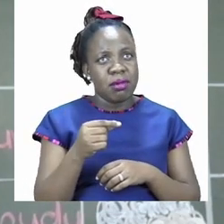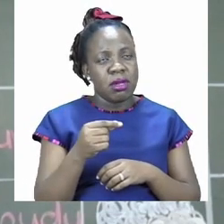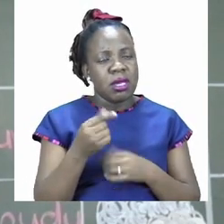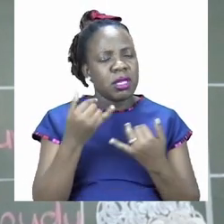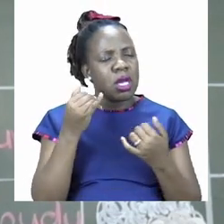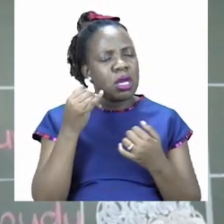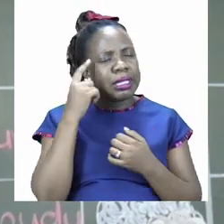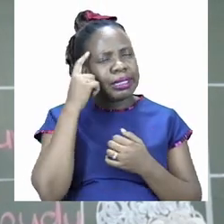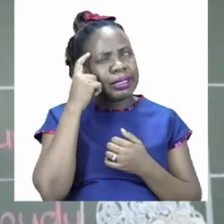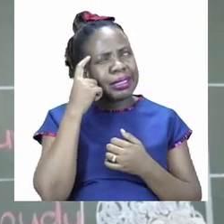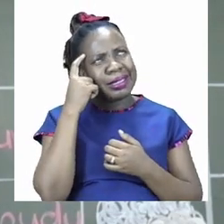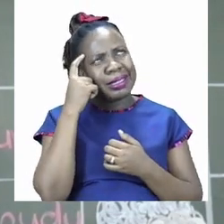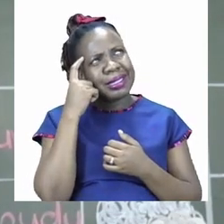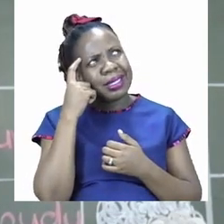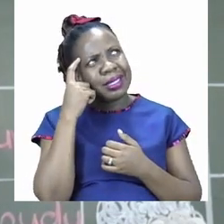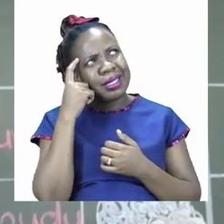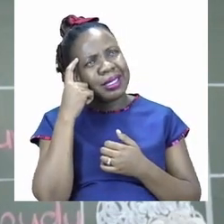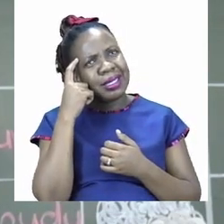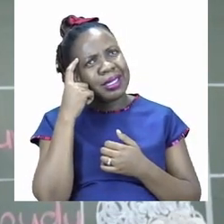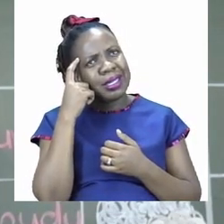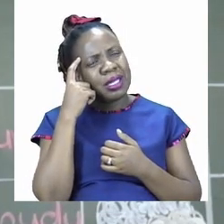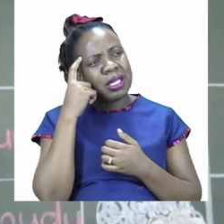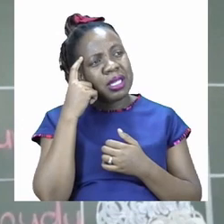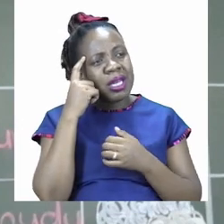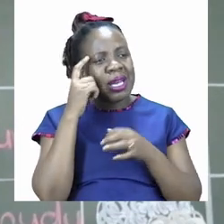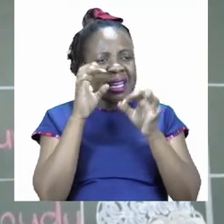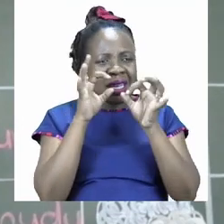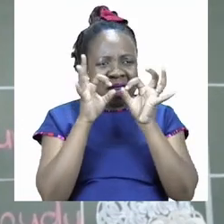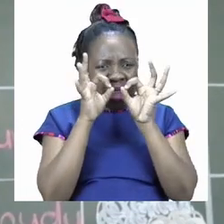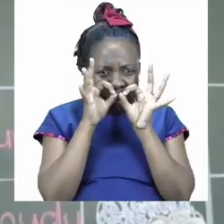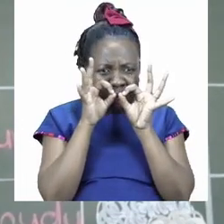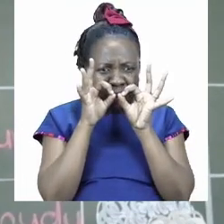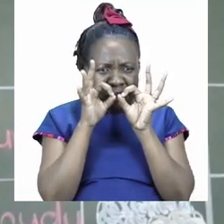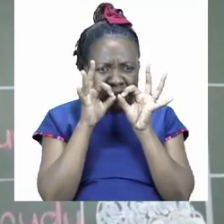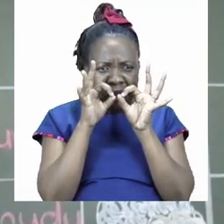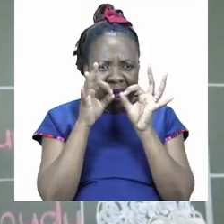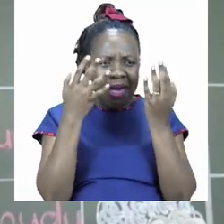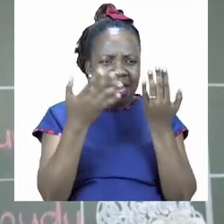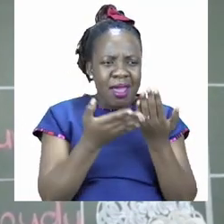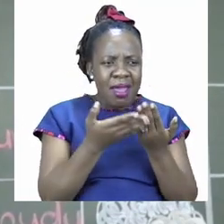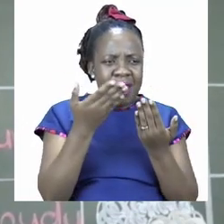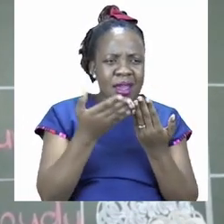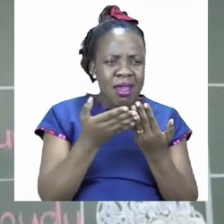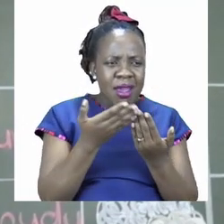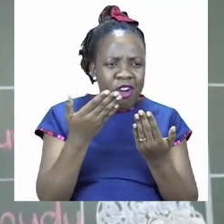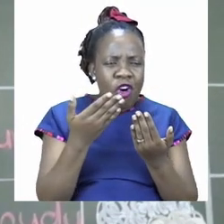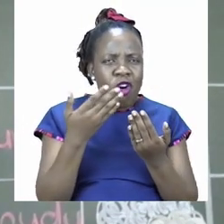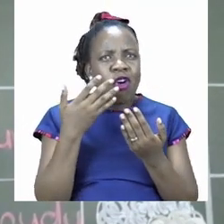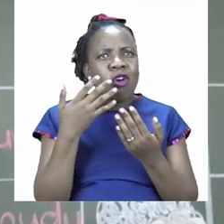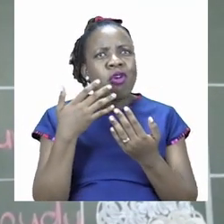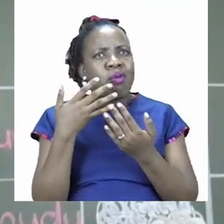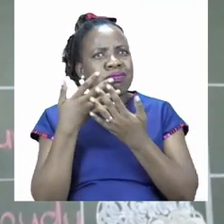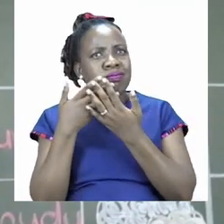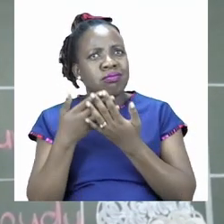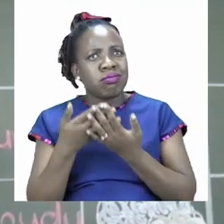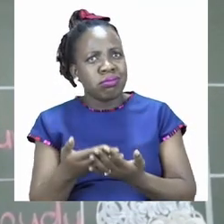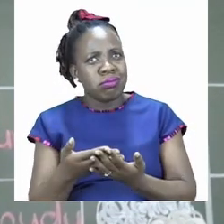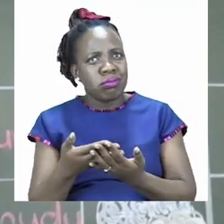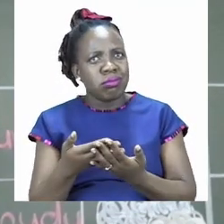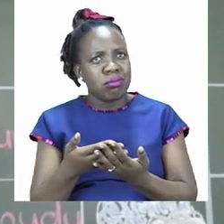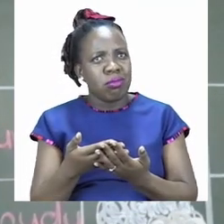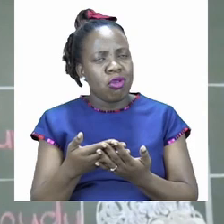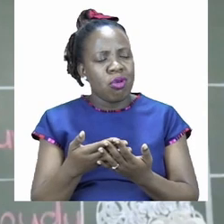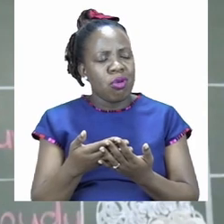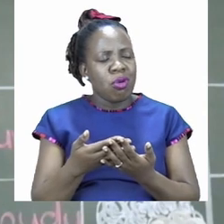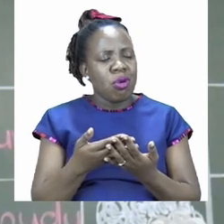to find out from the knowledge that we already know whether it's going to be 200 grams or